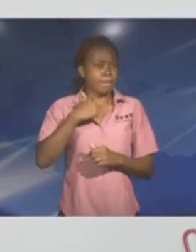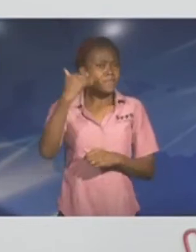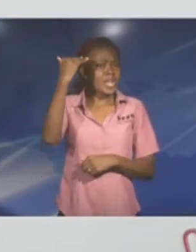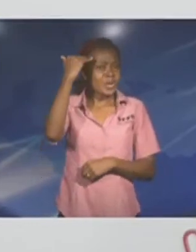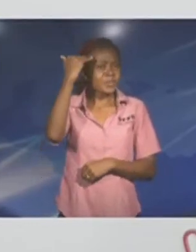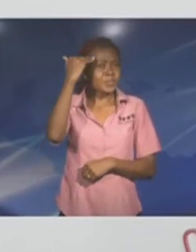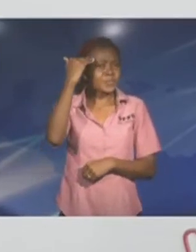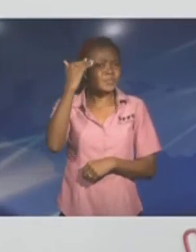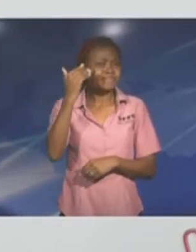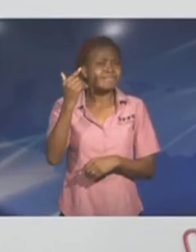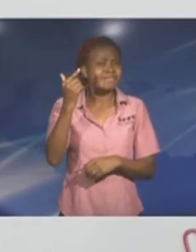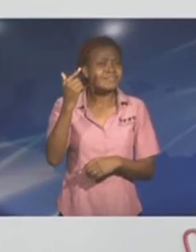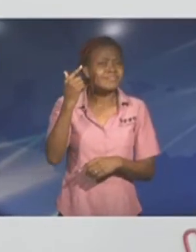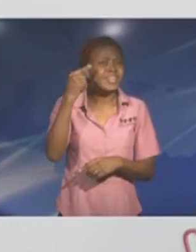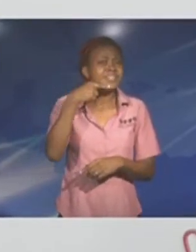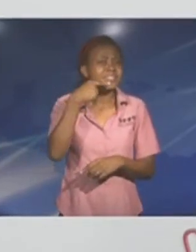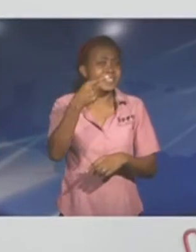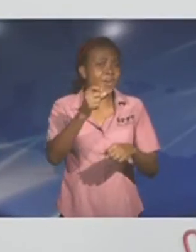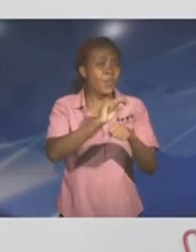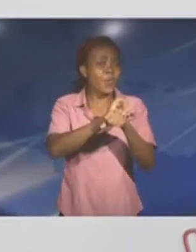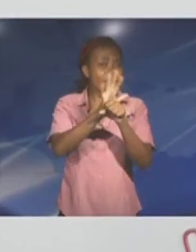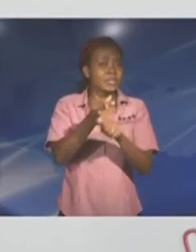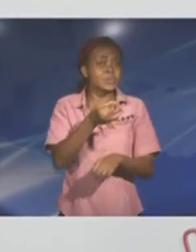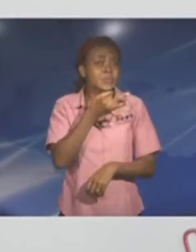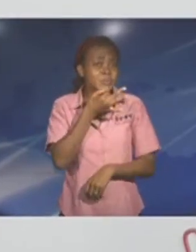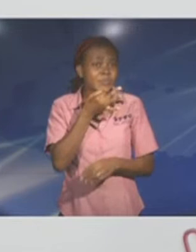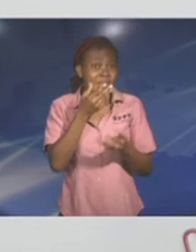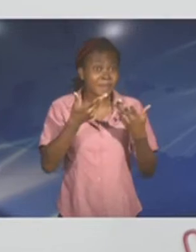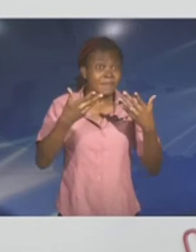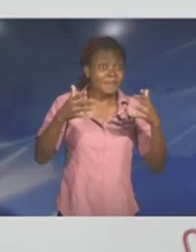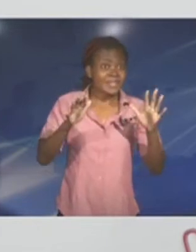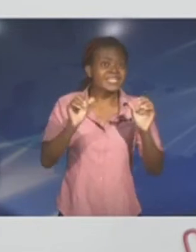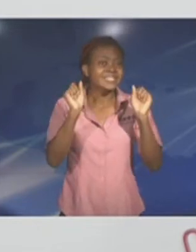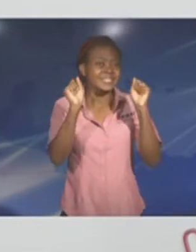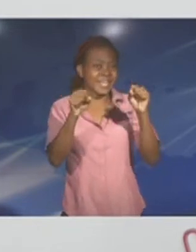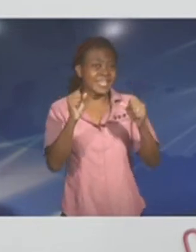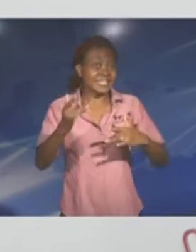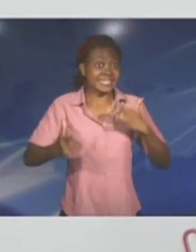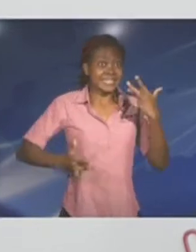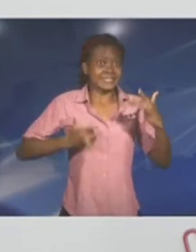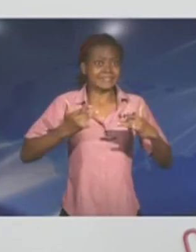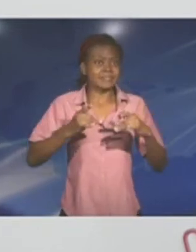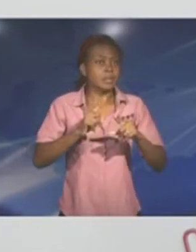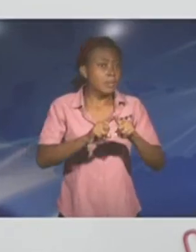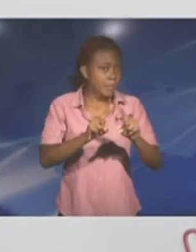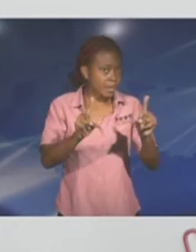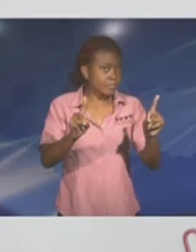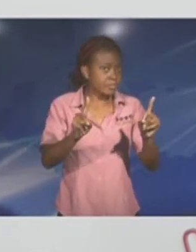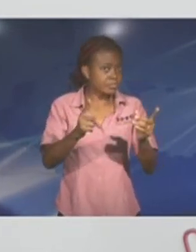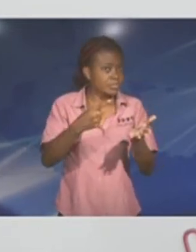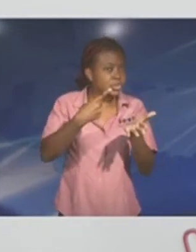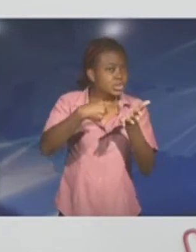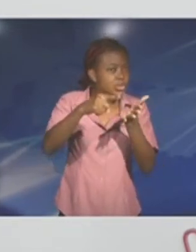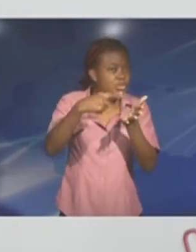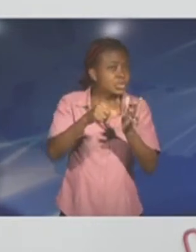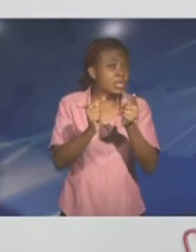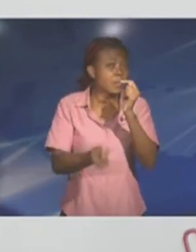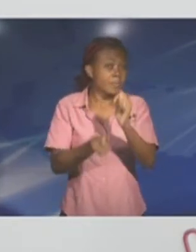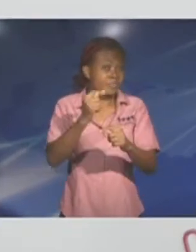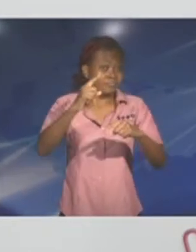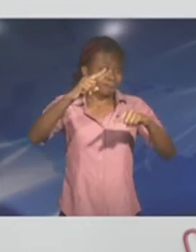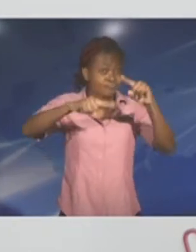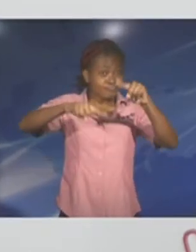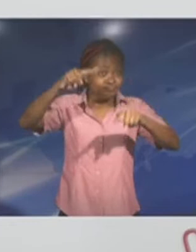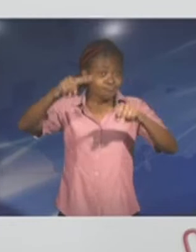an encouraging one, and as we've said, looking at our own data, we're hoping that the downward trend